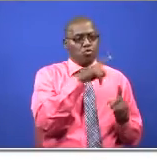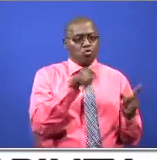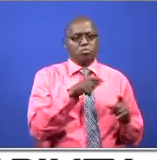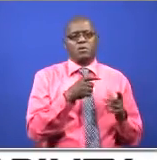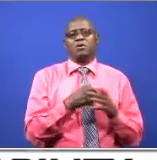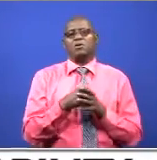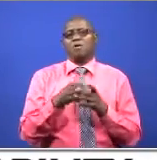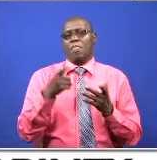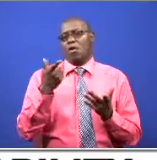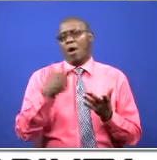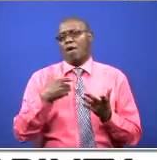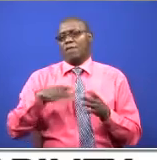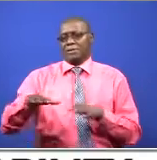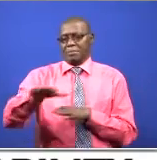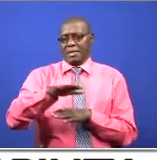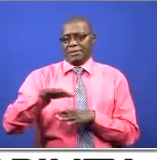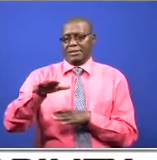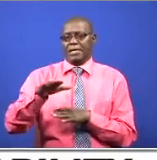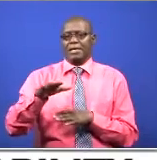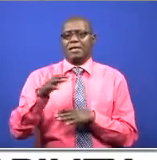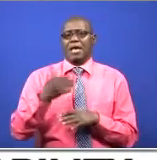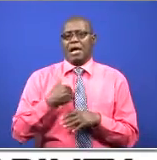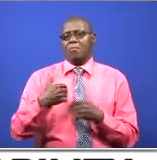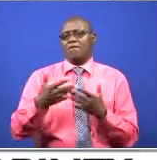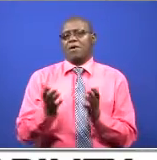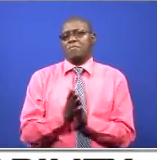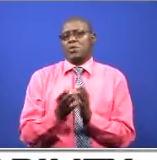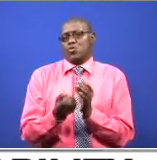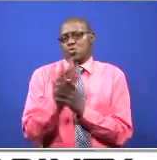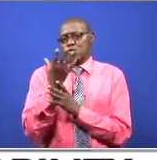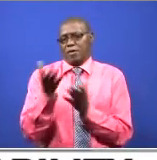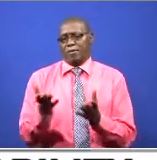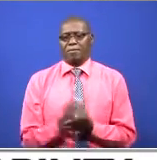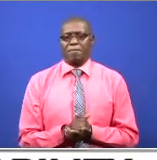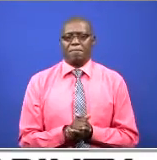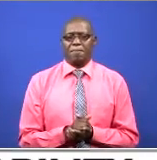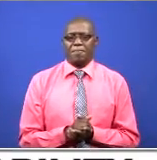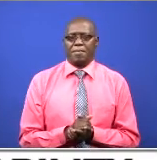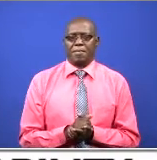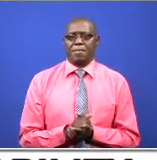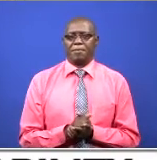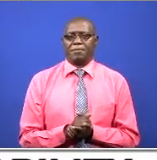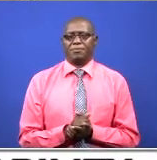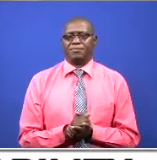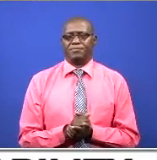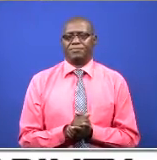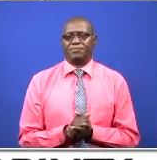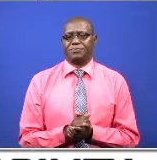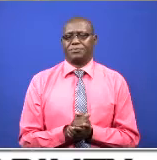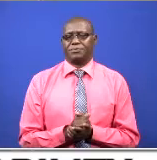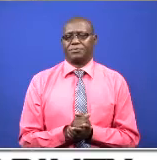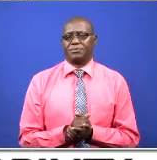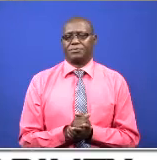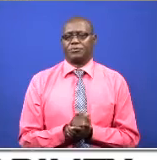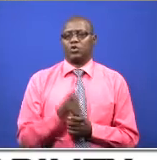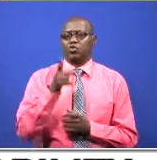and I have a space that I can grow up my family. Mm-hmm. Yes. Your business has been thriving. You've won a few awards